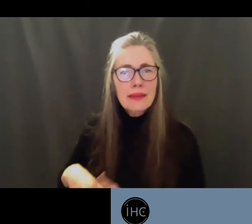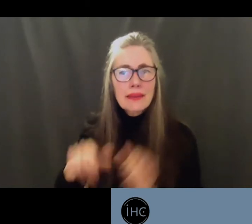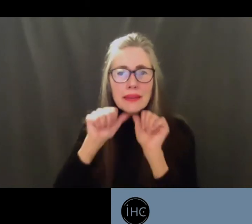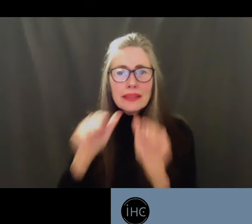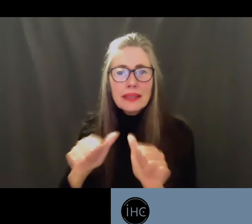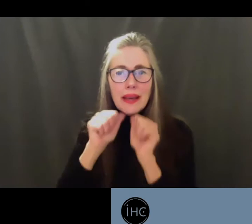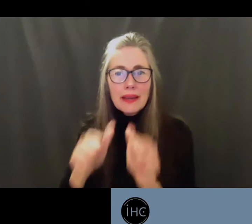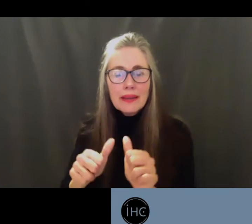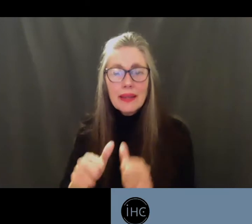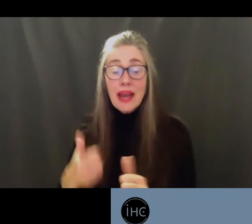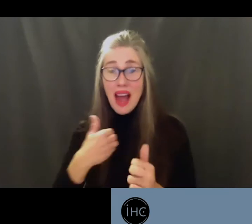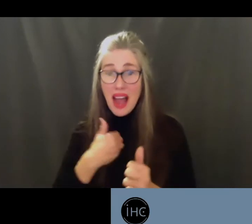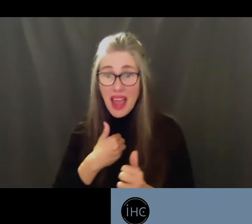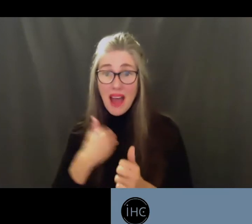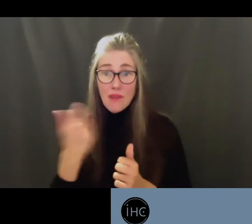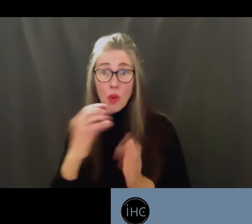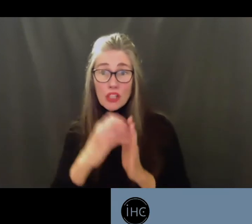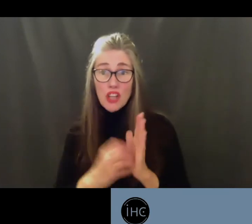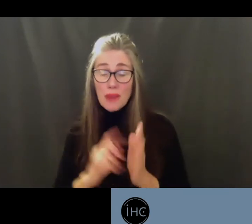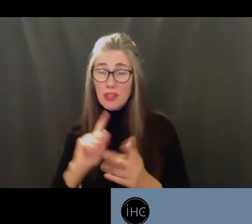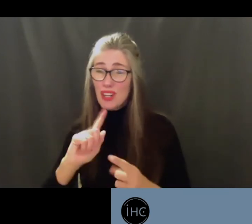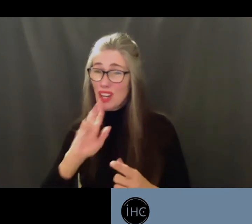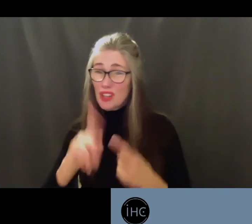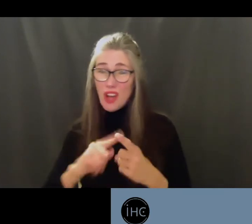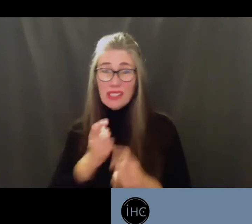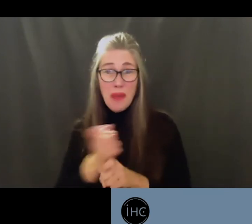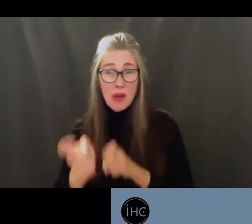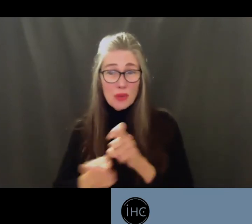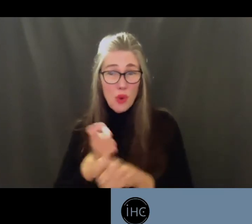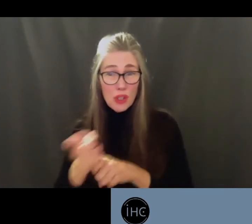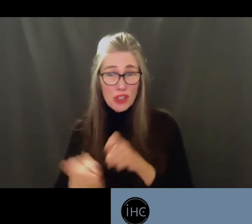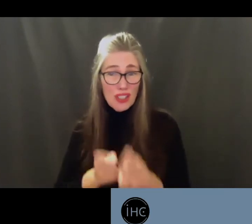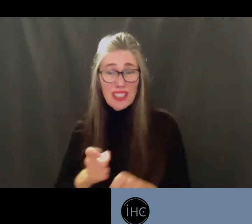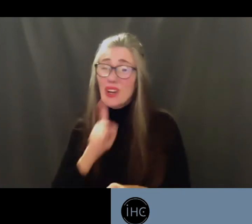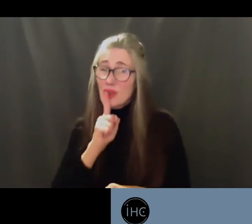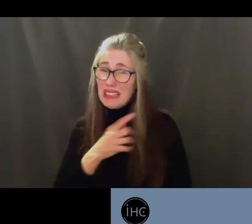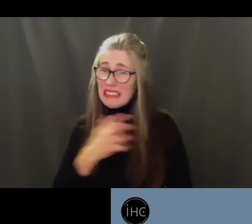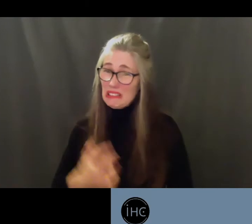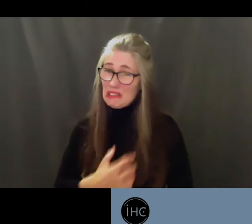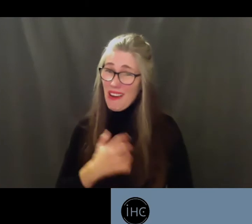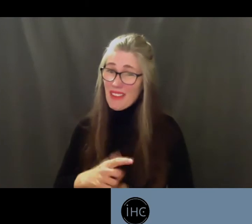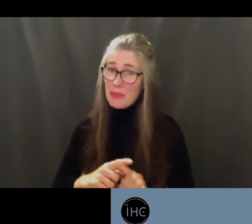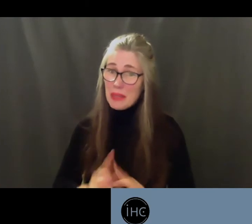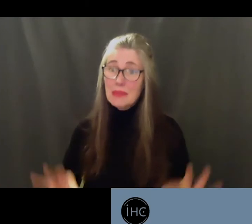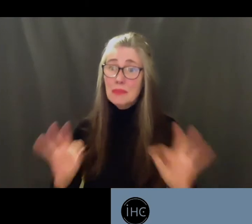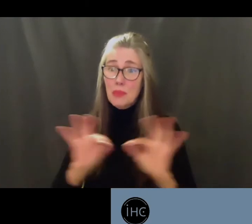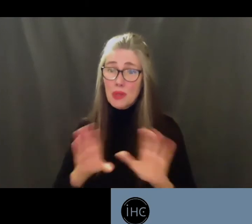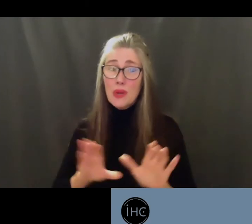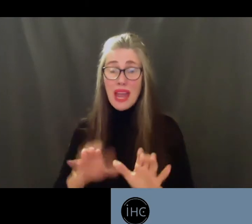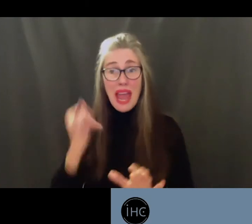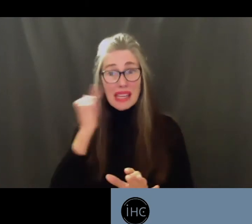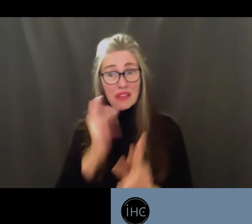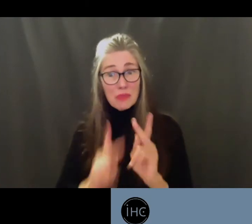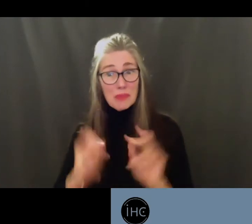graphic. I talk about torture, but I think it's very, very important to do that. And I also wanted to honor those who struggled against